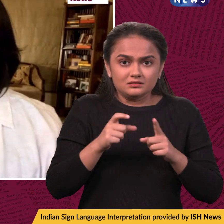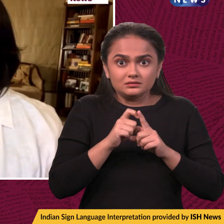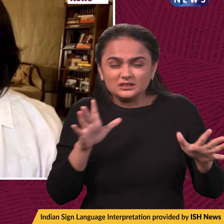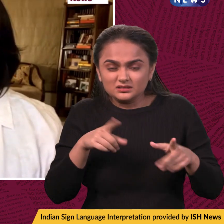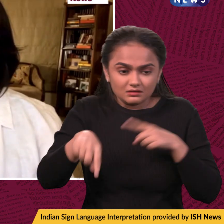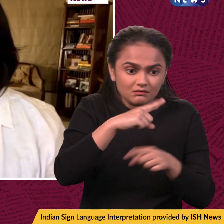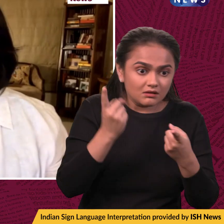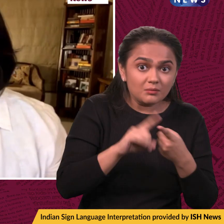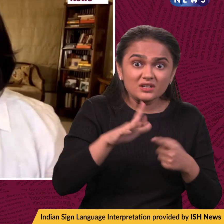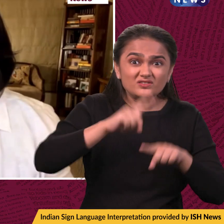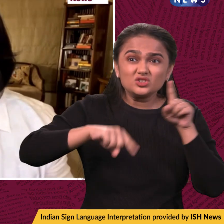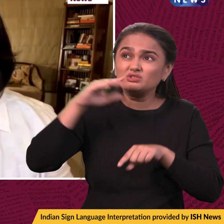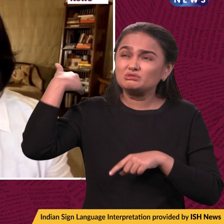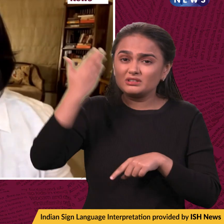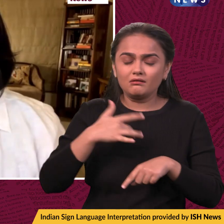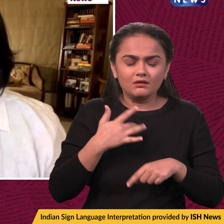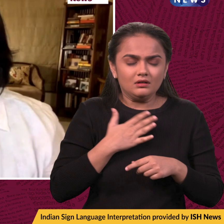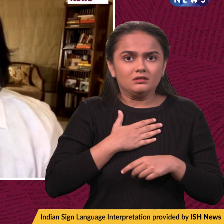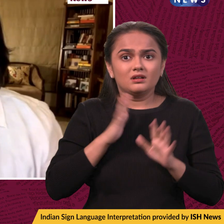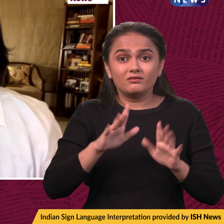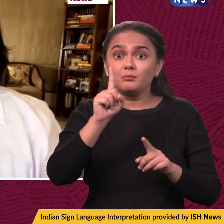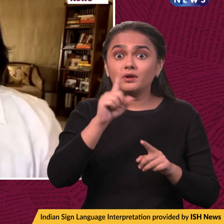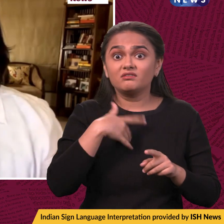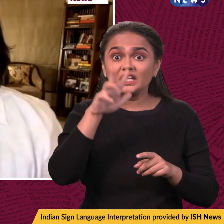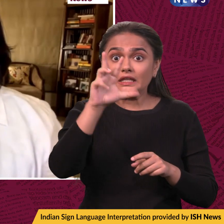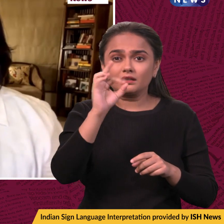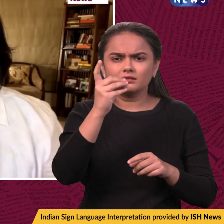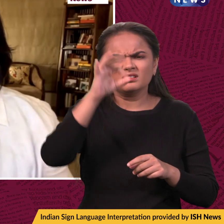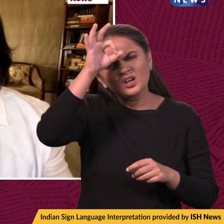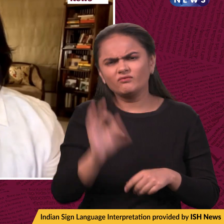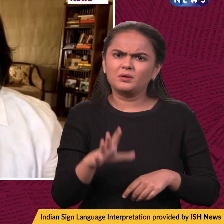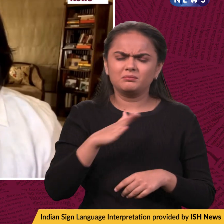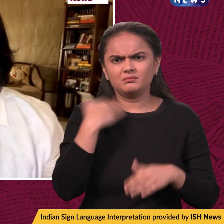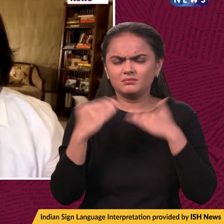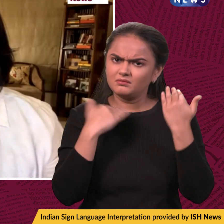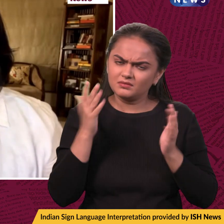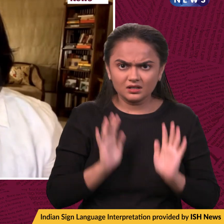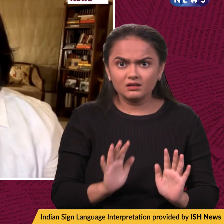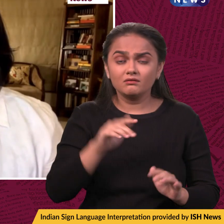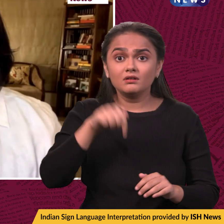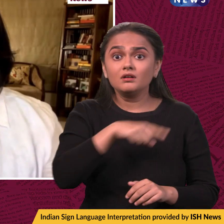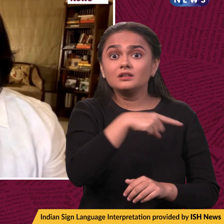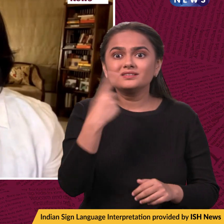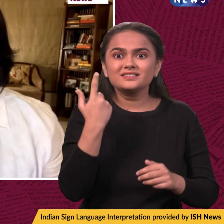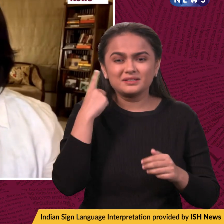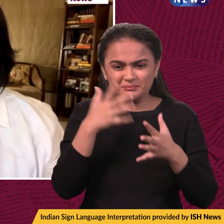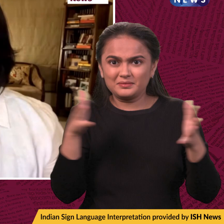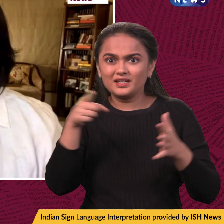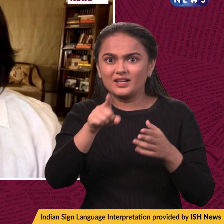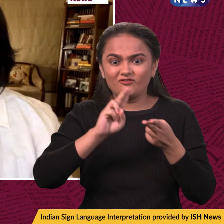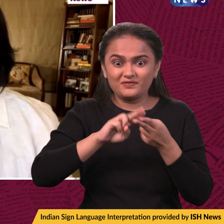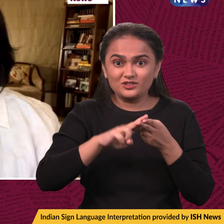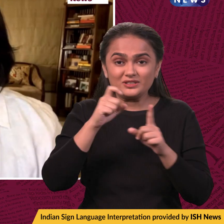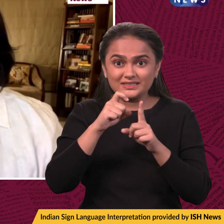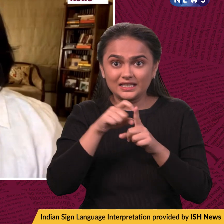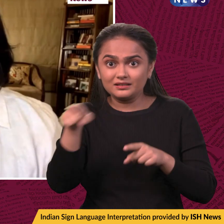in the state's history, with at least 80 confirmed deaths. President Joe Biden has declared a major federal disaster in